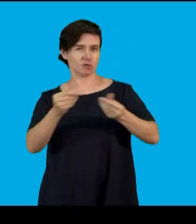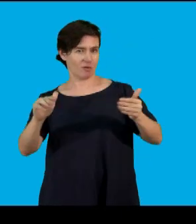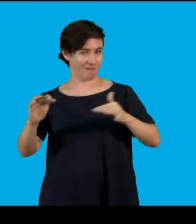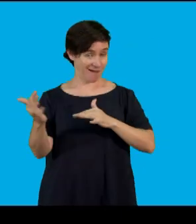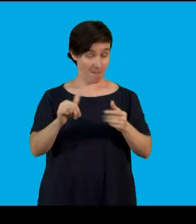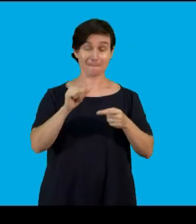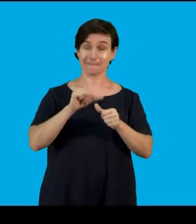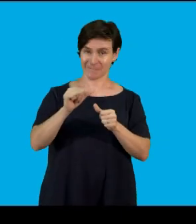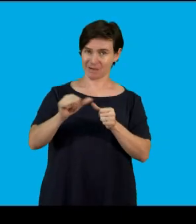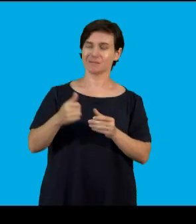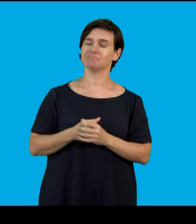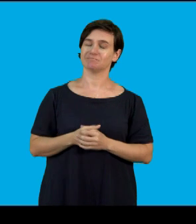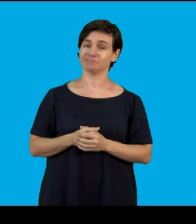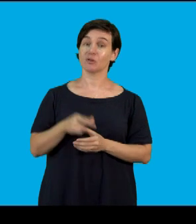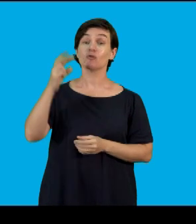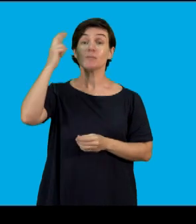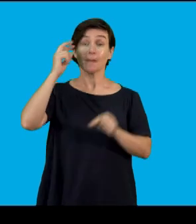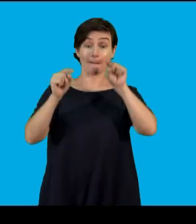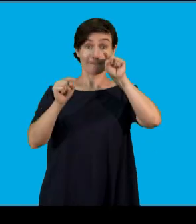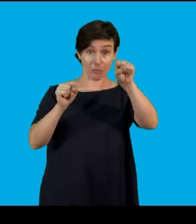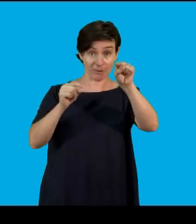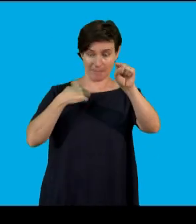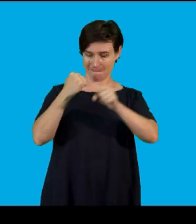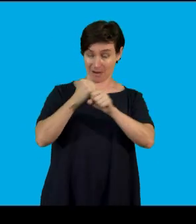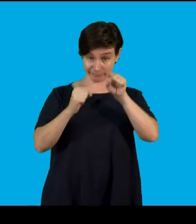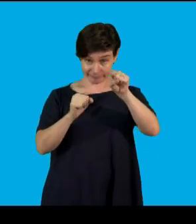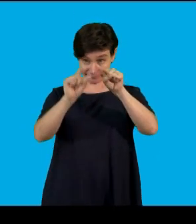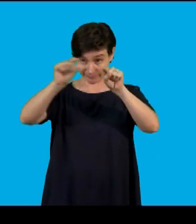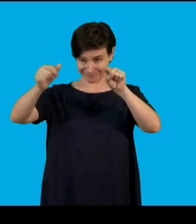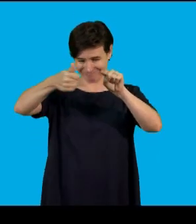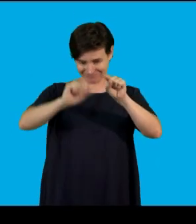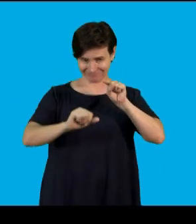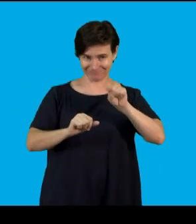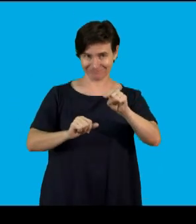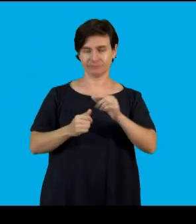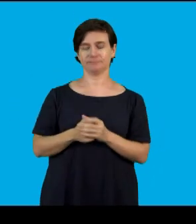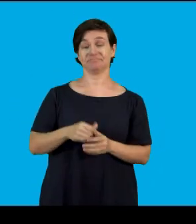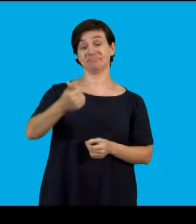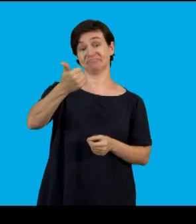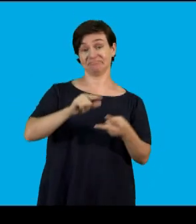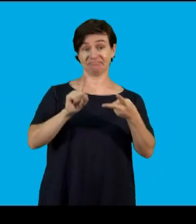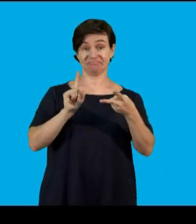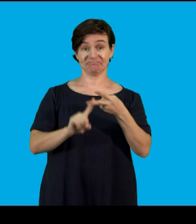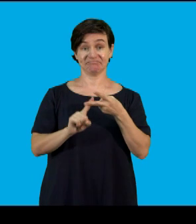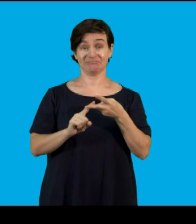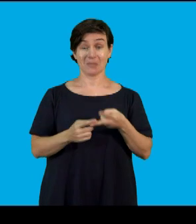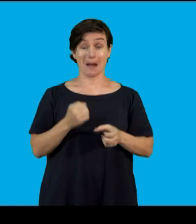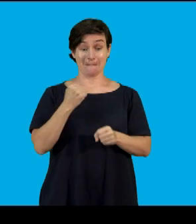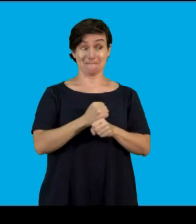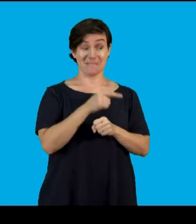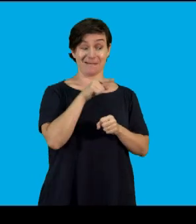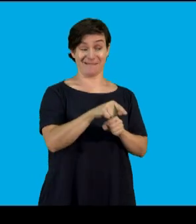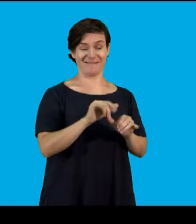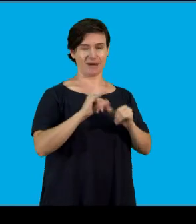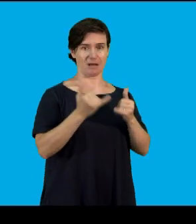generated. So there we have it. Don't forget in point forms. May give the business a competitive